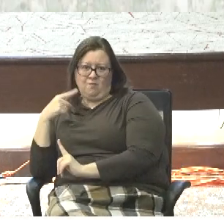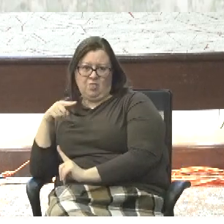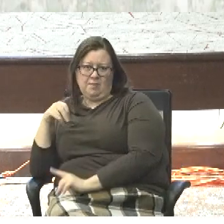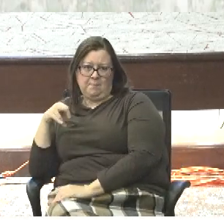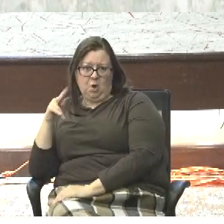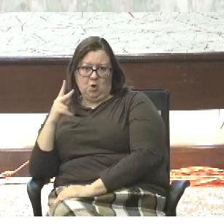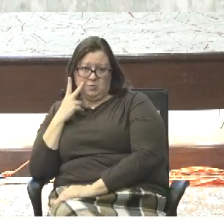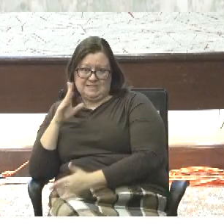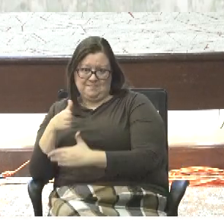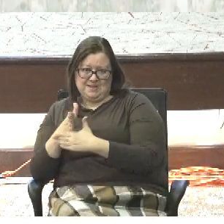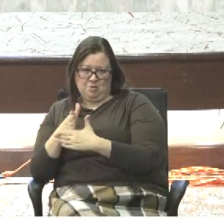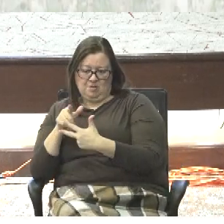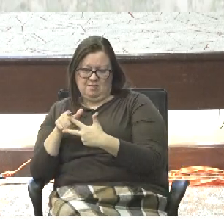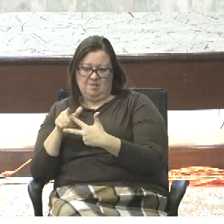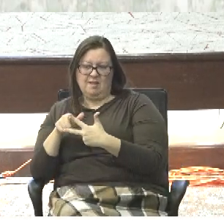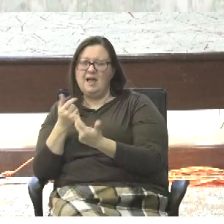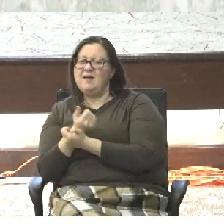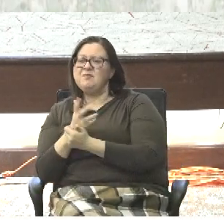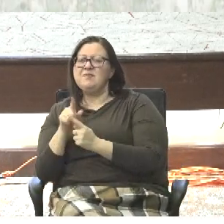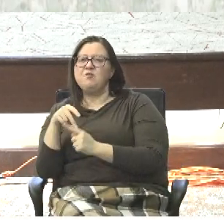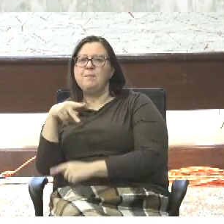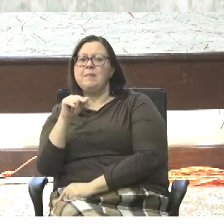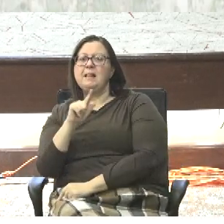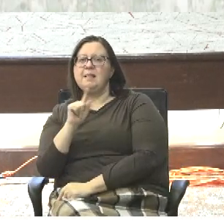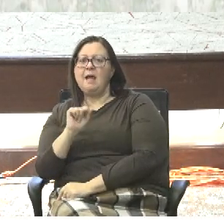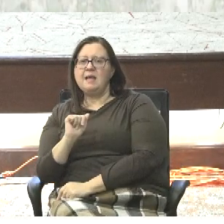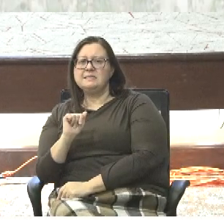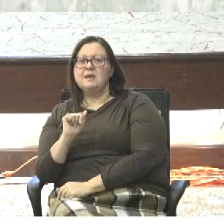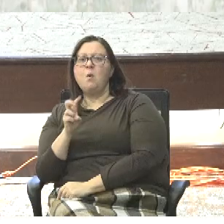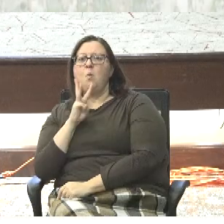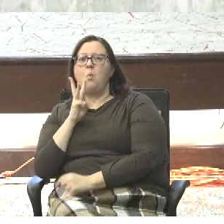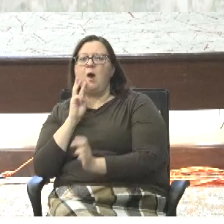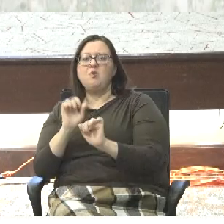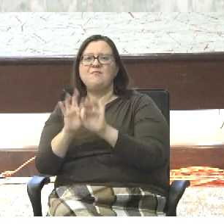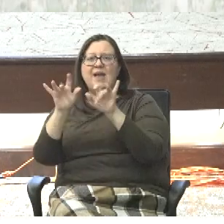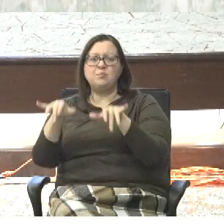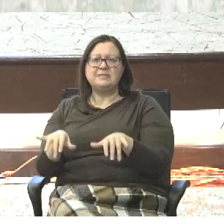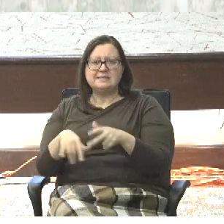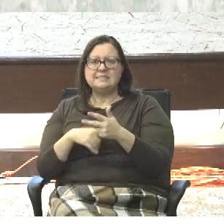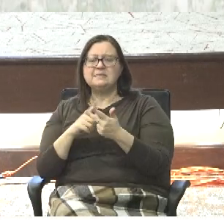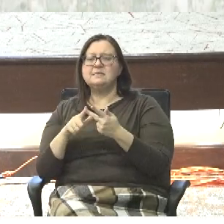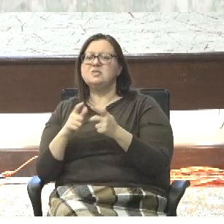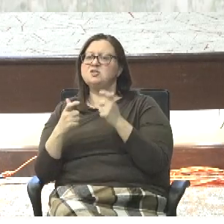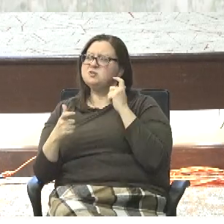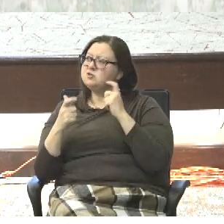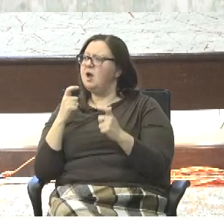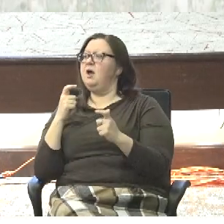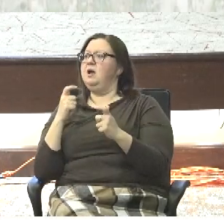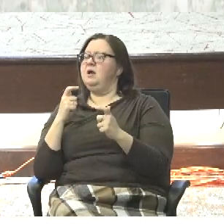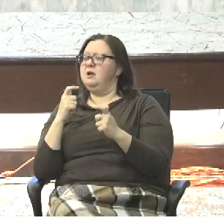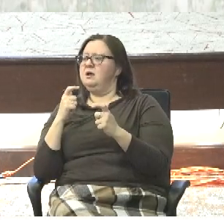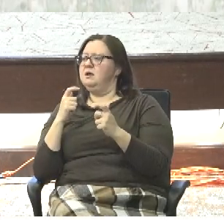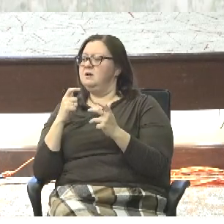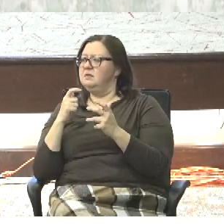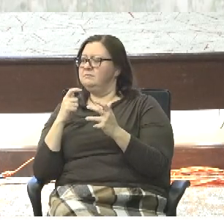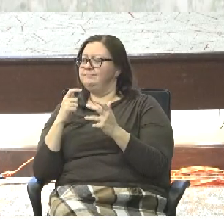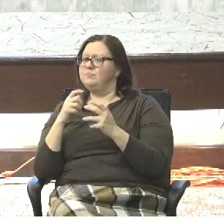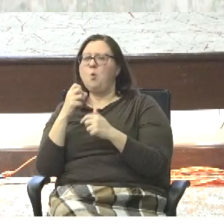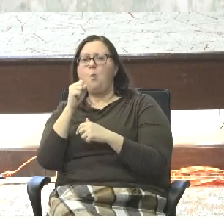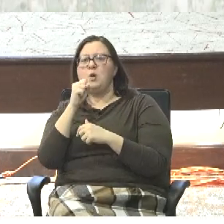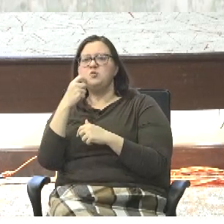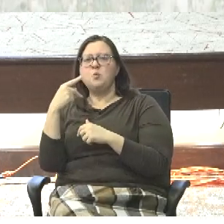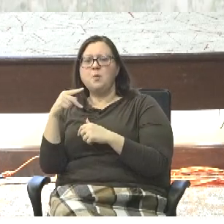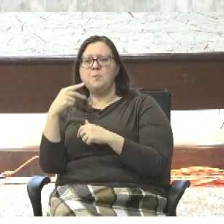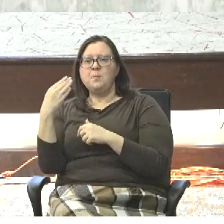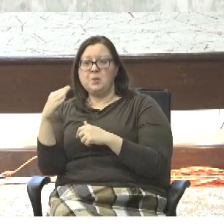the middle. Everything from a plaza area with water fountains, a large, all 3, that orange, purple, and